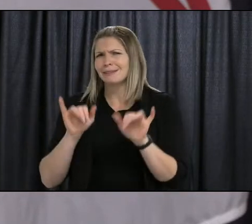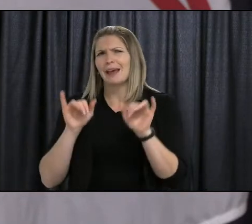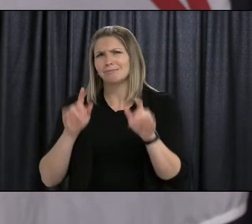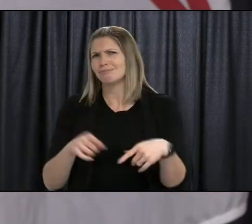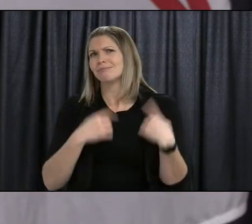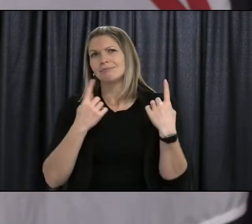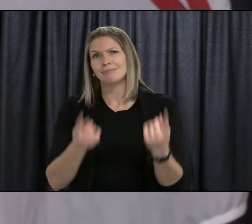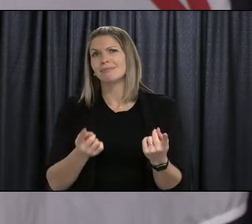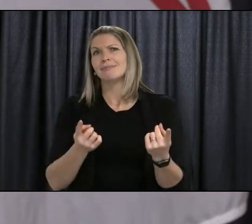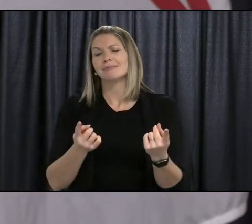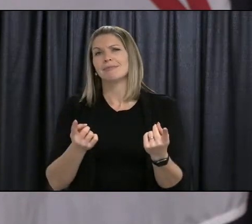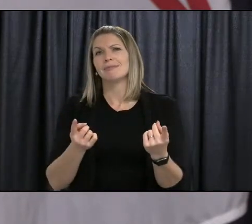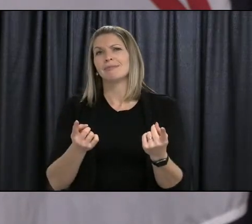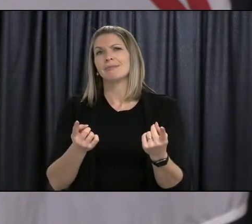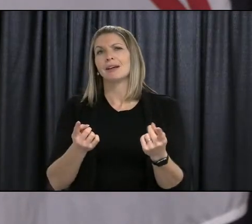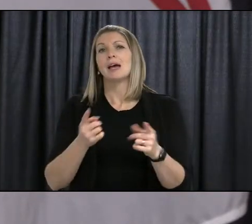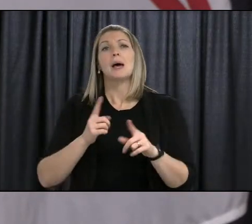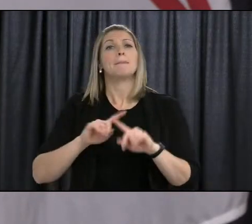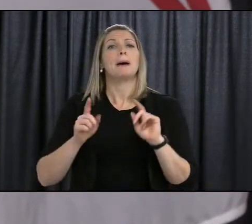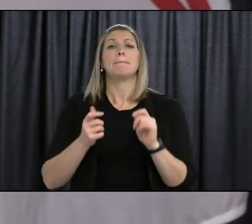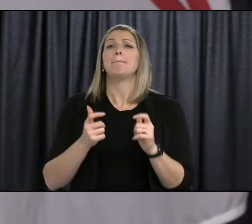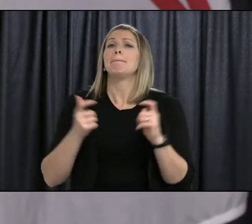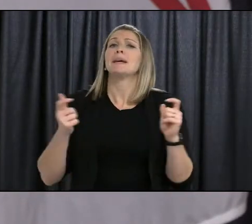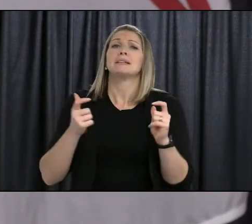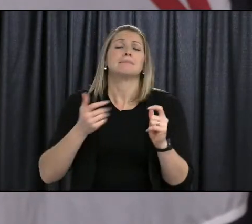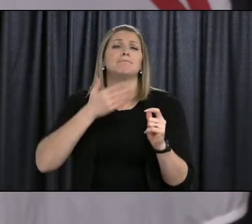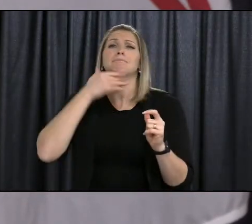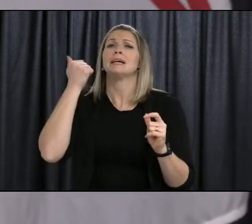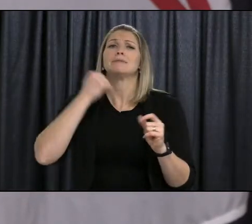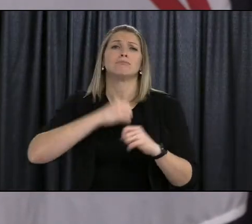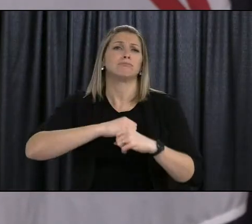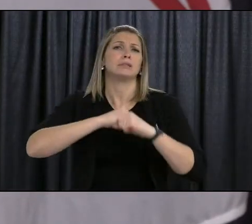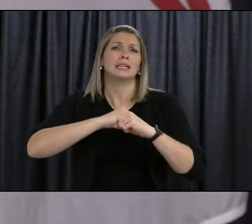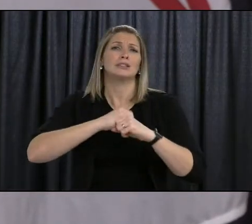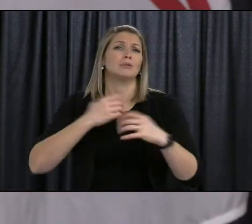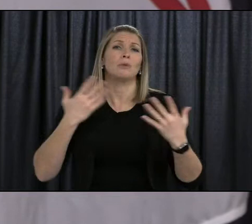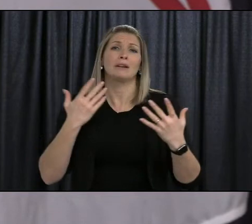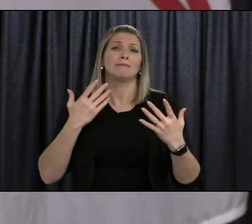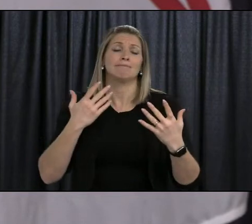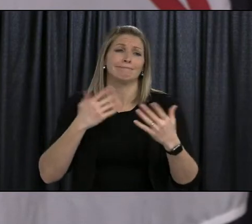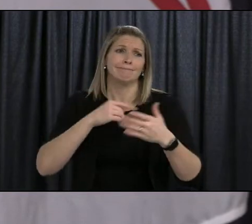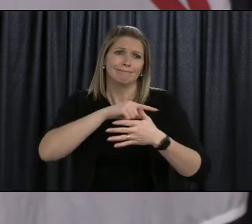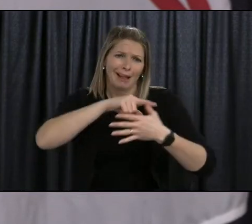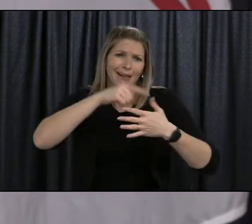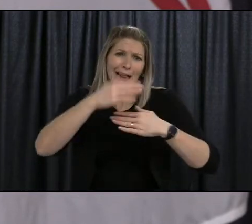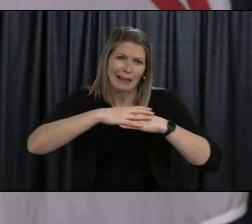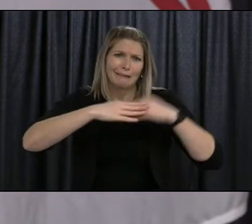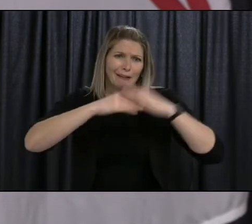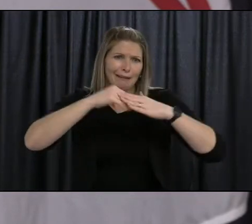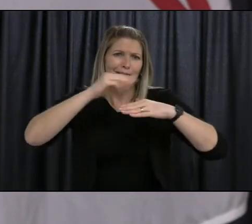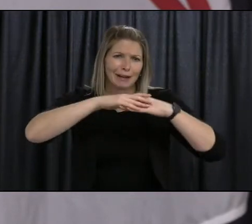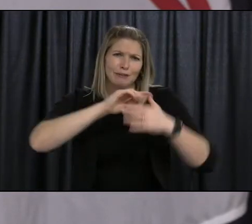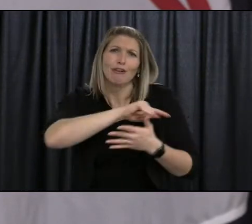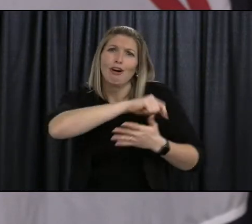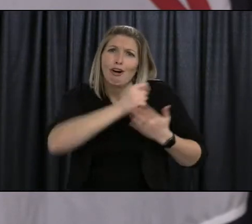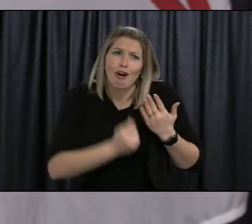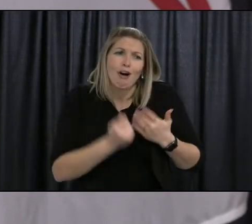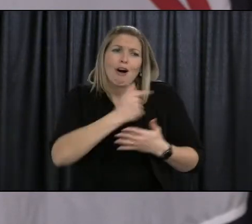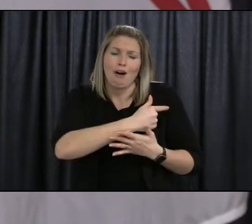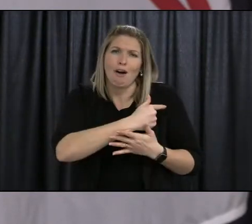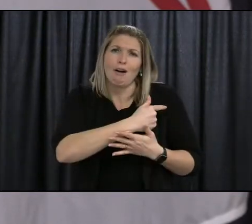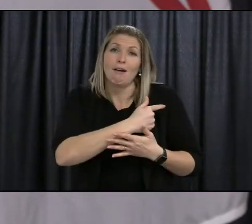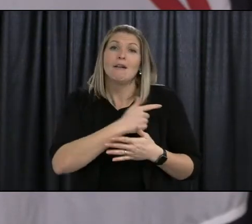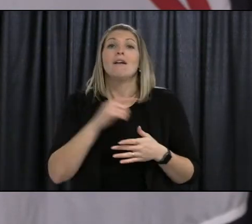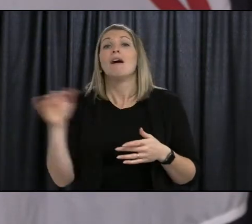biggest source of protection really against this virus. And public health is doing the investigation. If